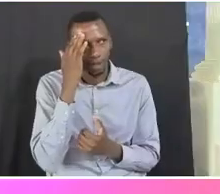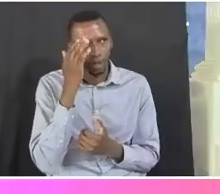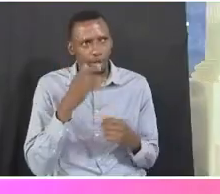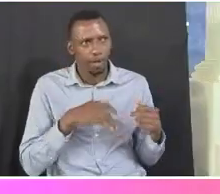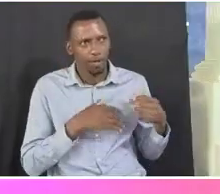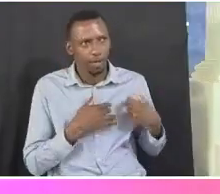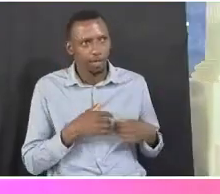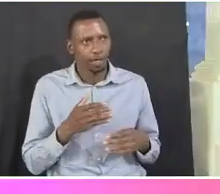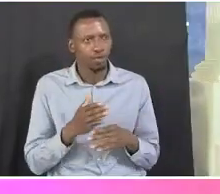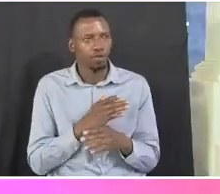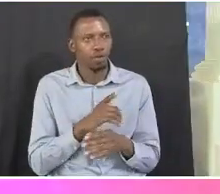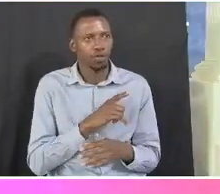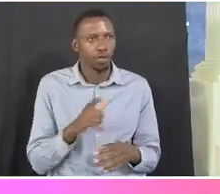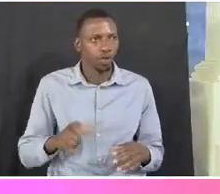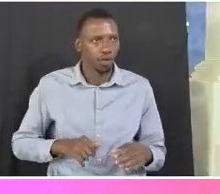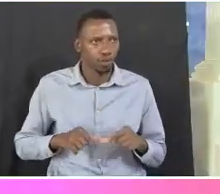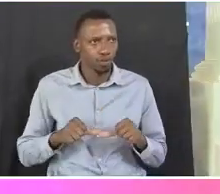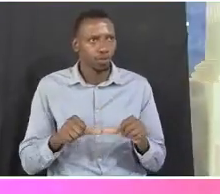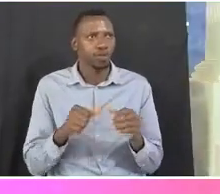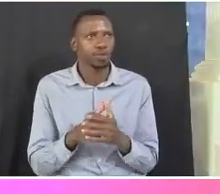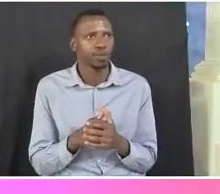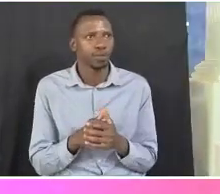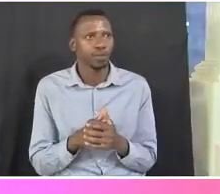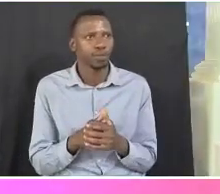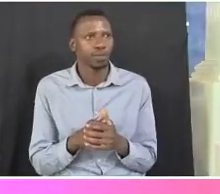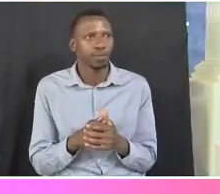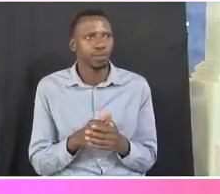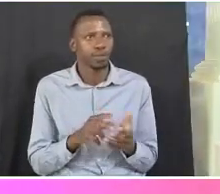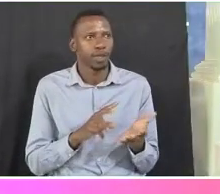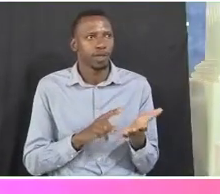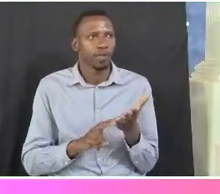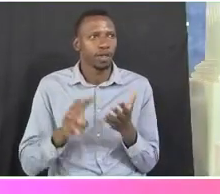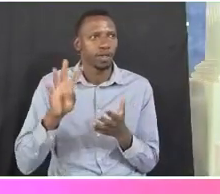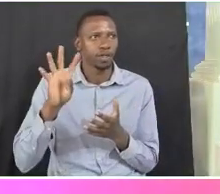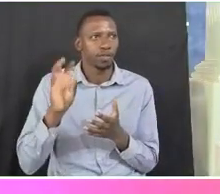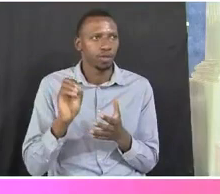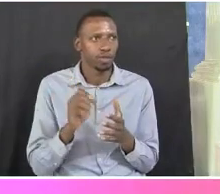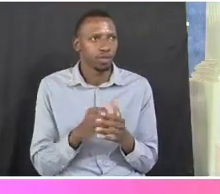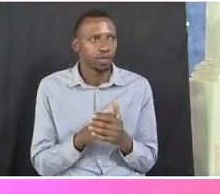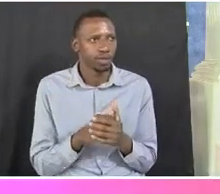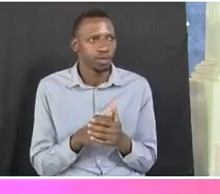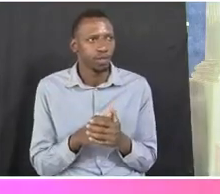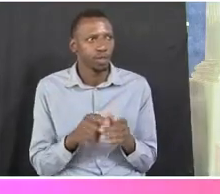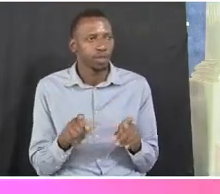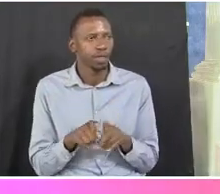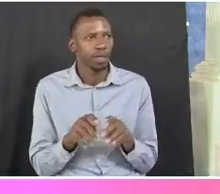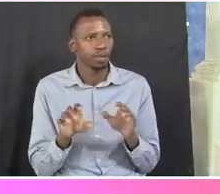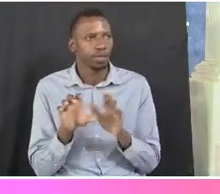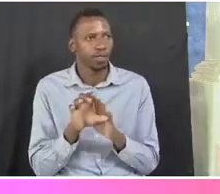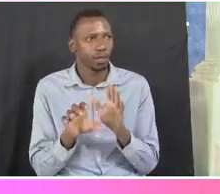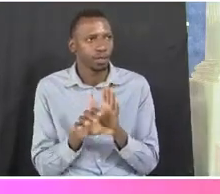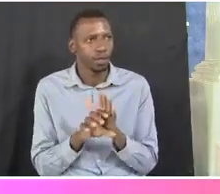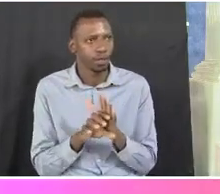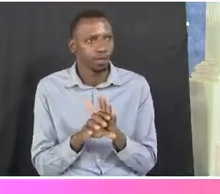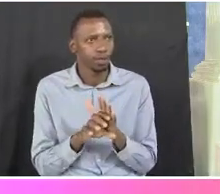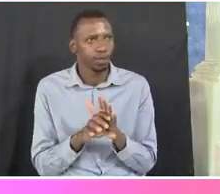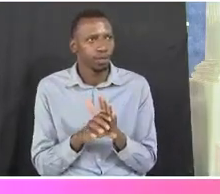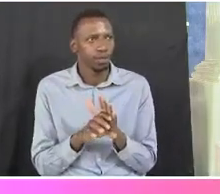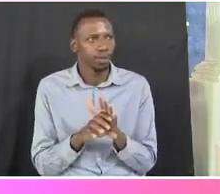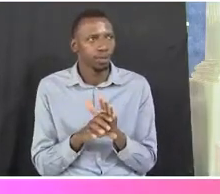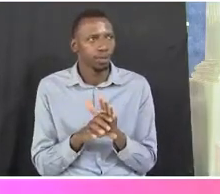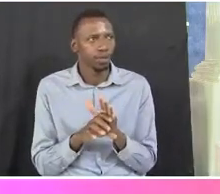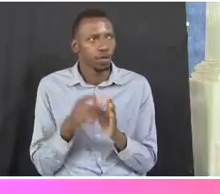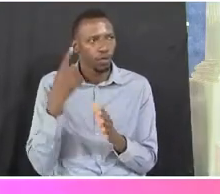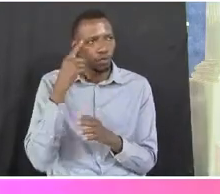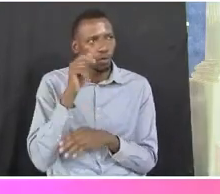Lord continually. Let's go to verses 40. Same chapter. For Aaron's sons,